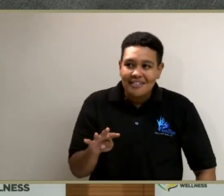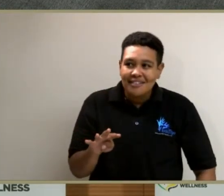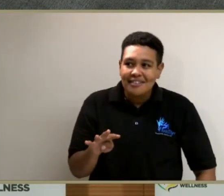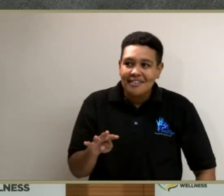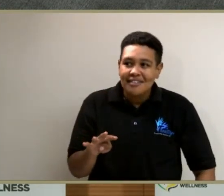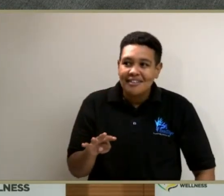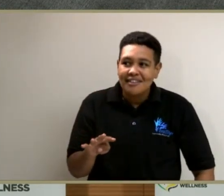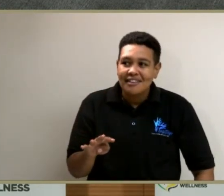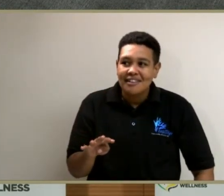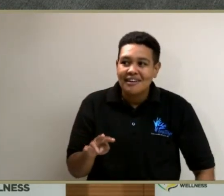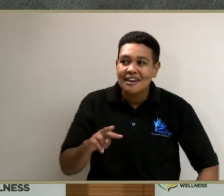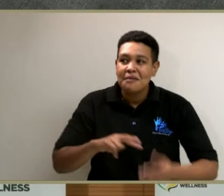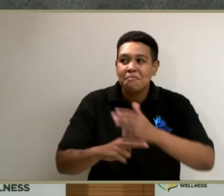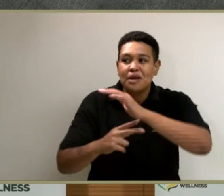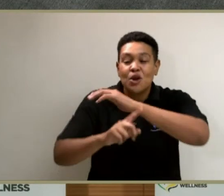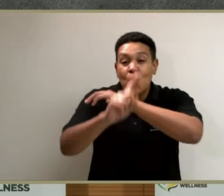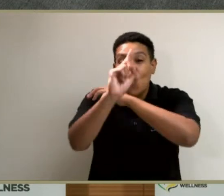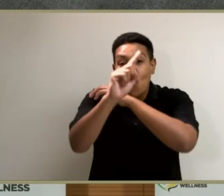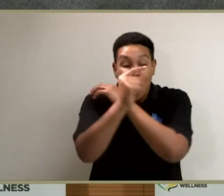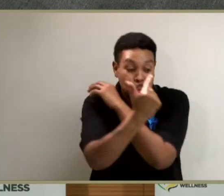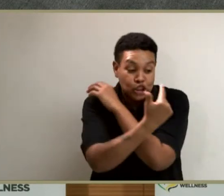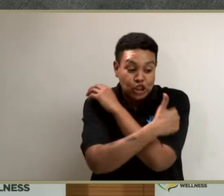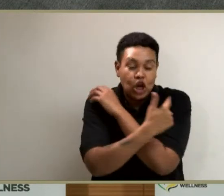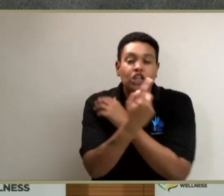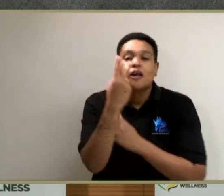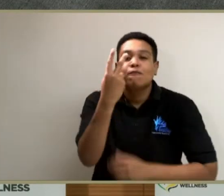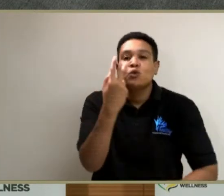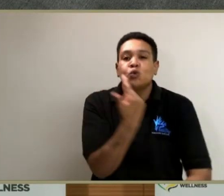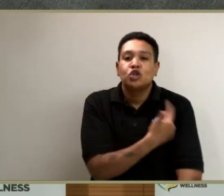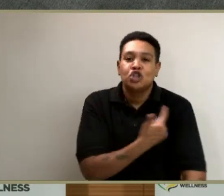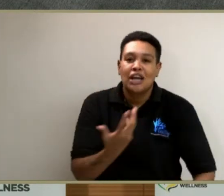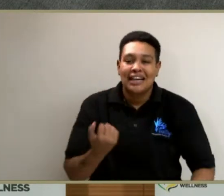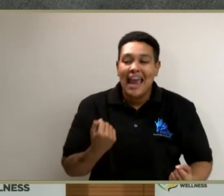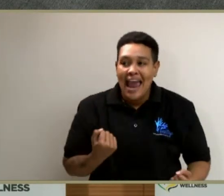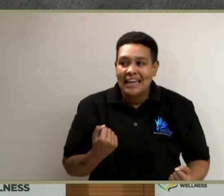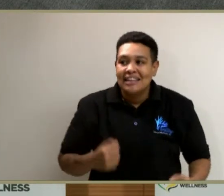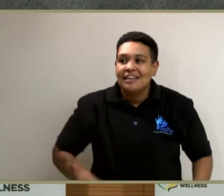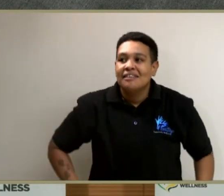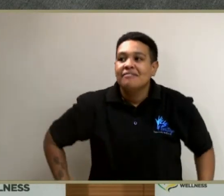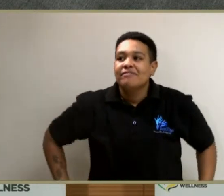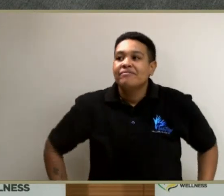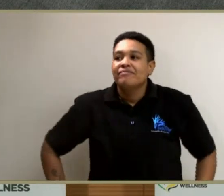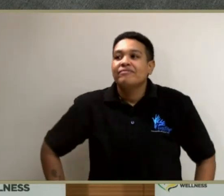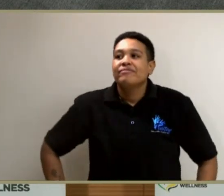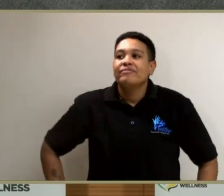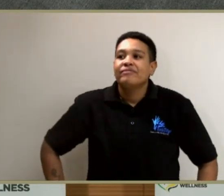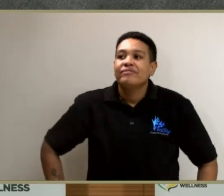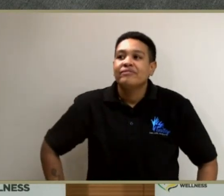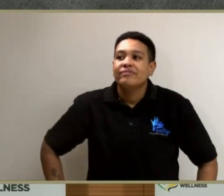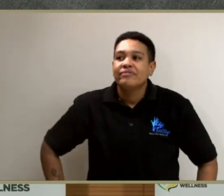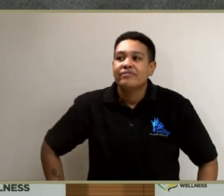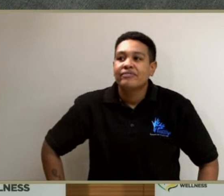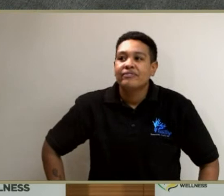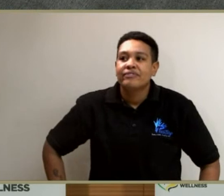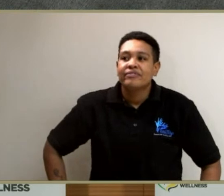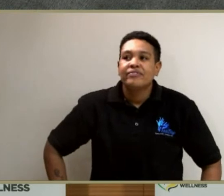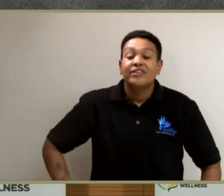they have had one dose of a 2-dose series. And the